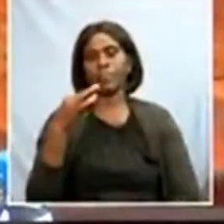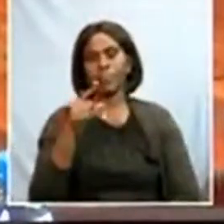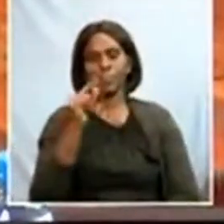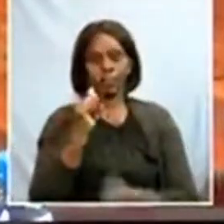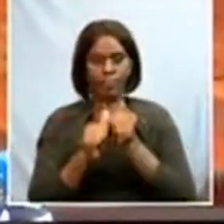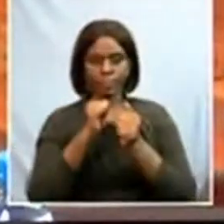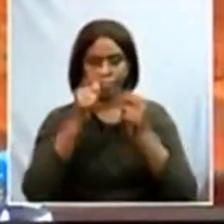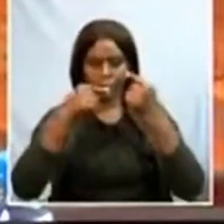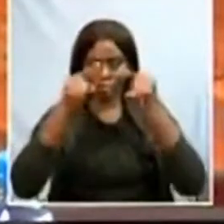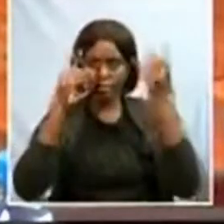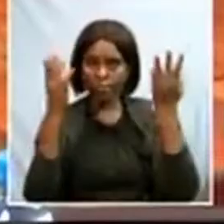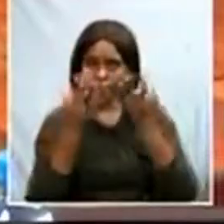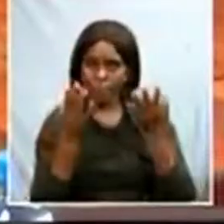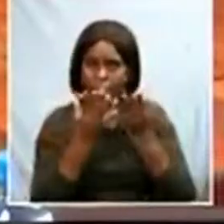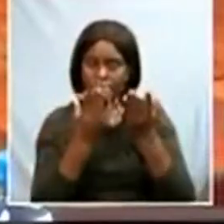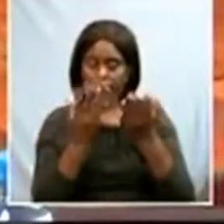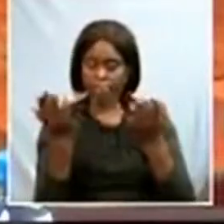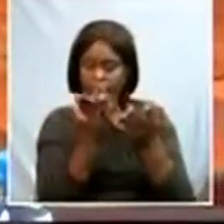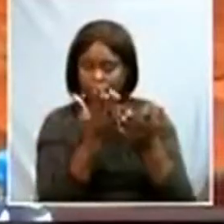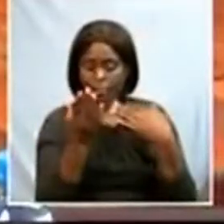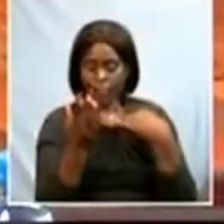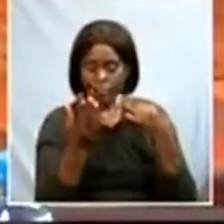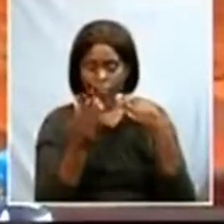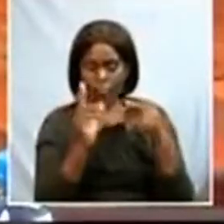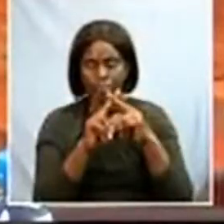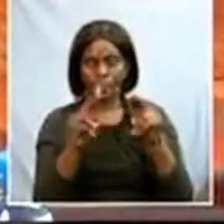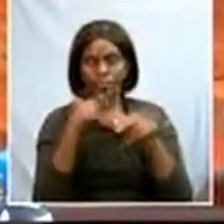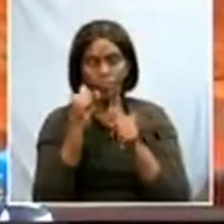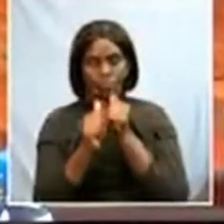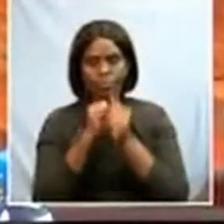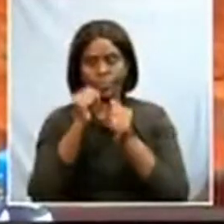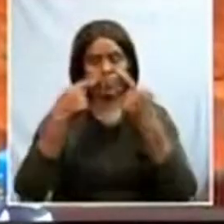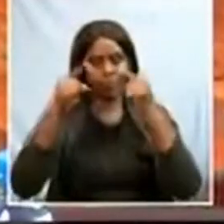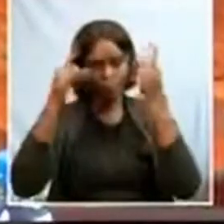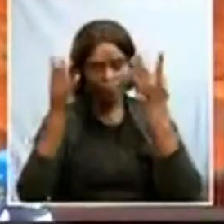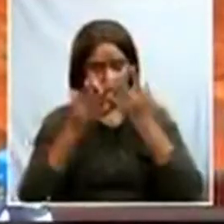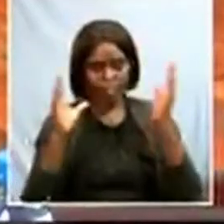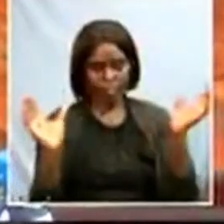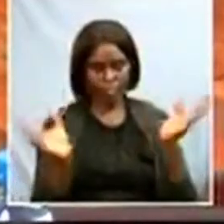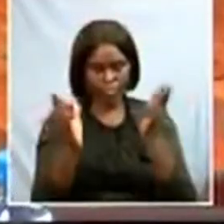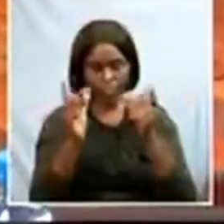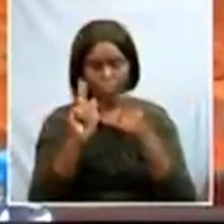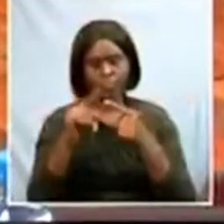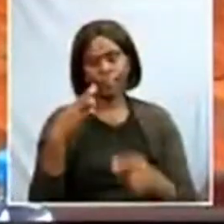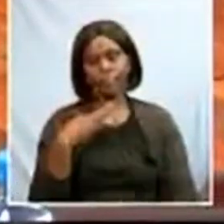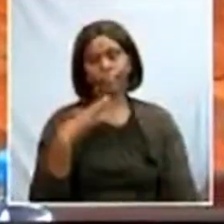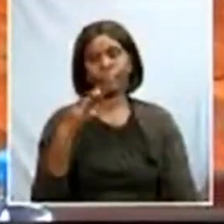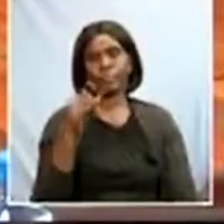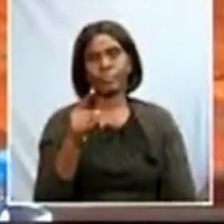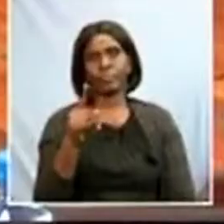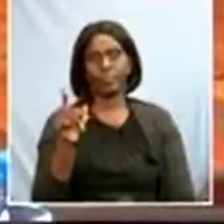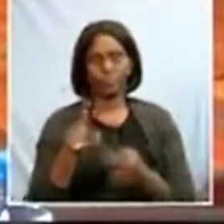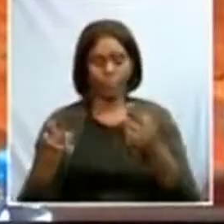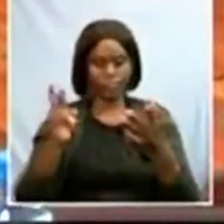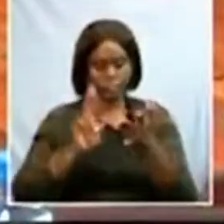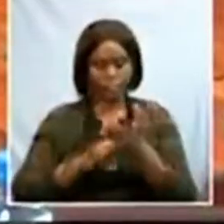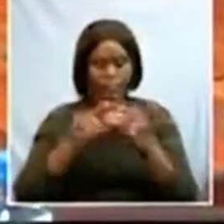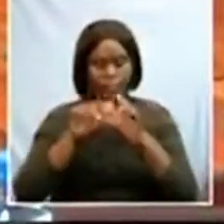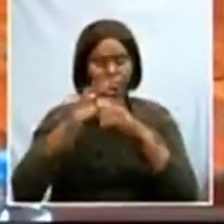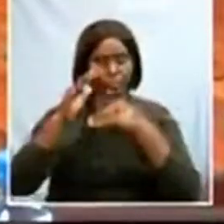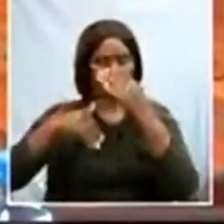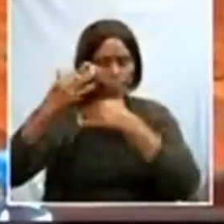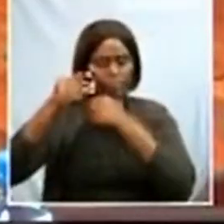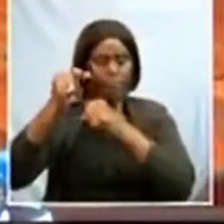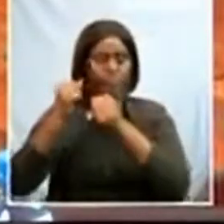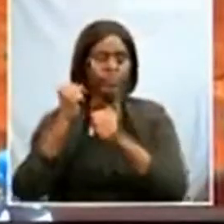were not successful were the applicants, Chair, that were not successful were encouraged to apply, to reapply in the subsequent